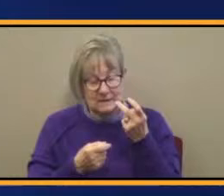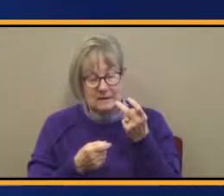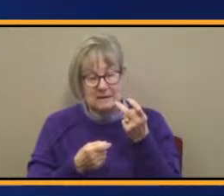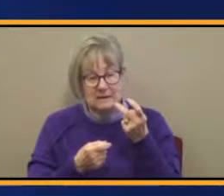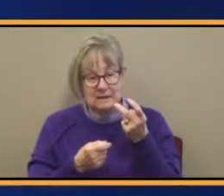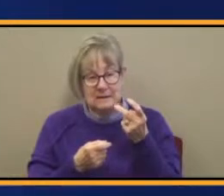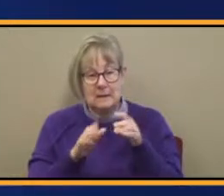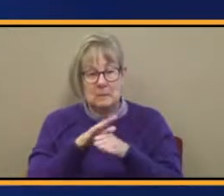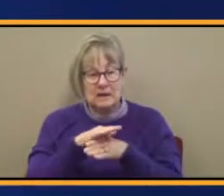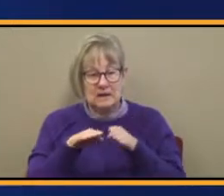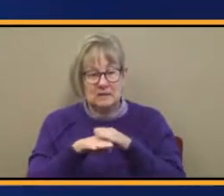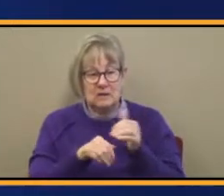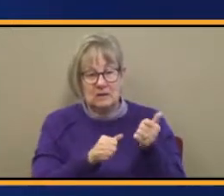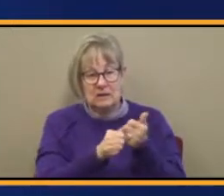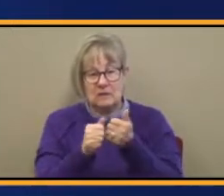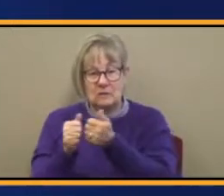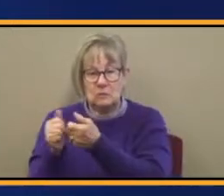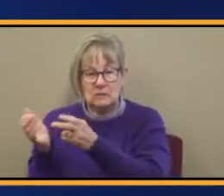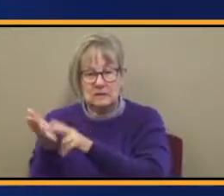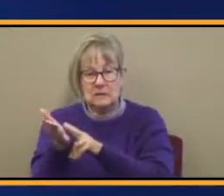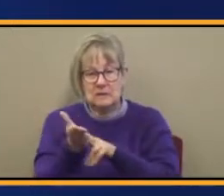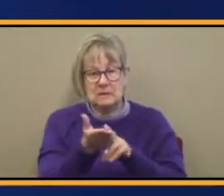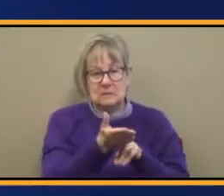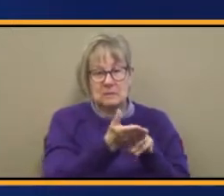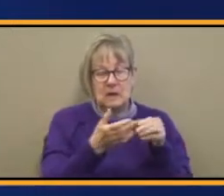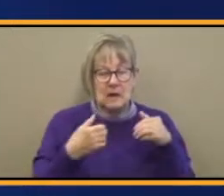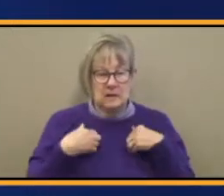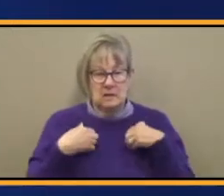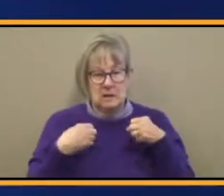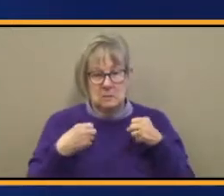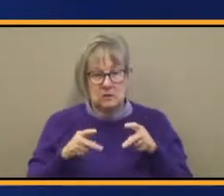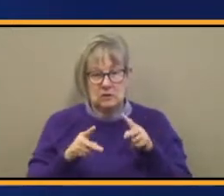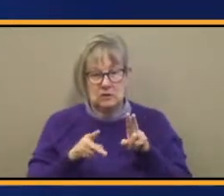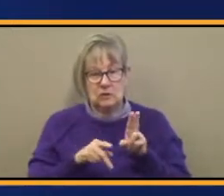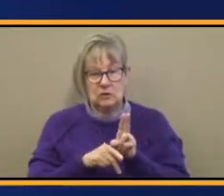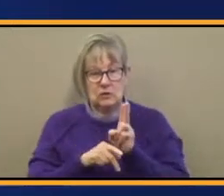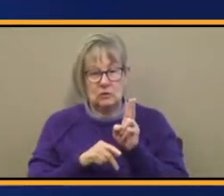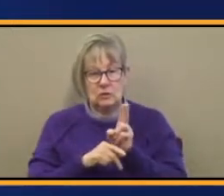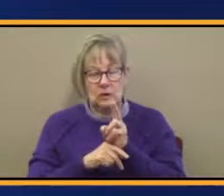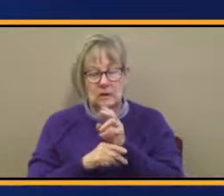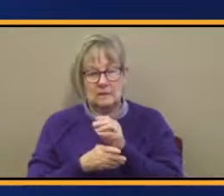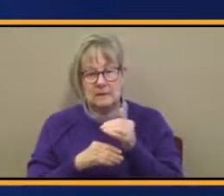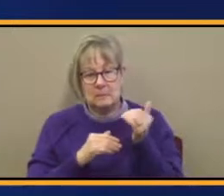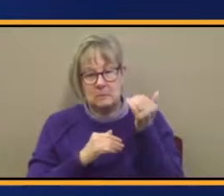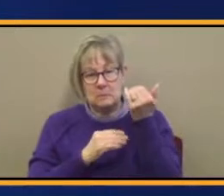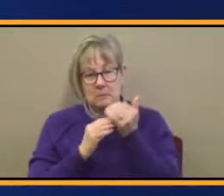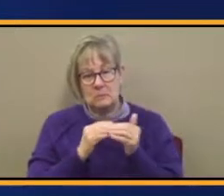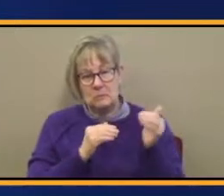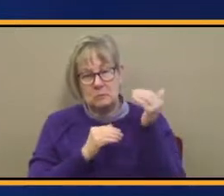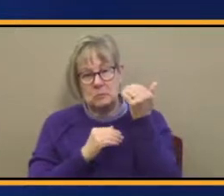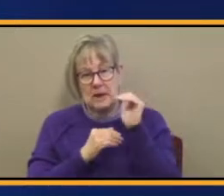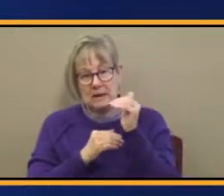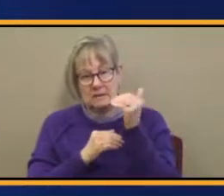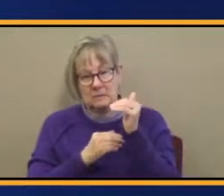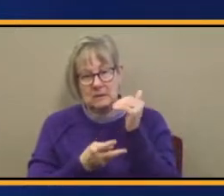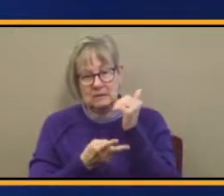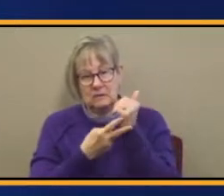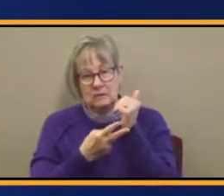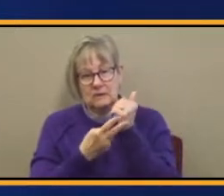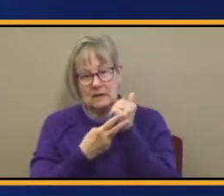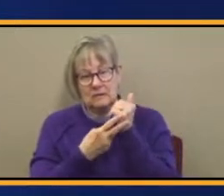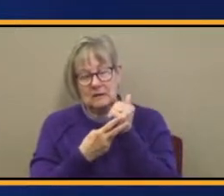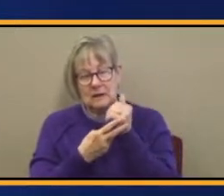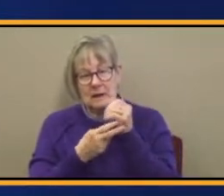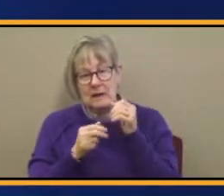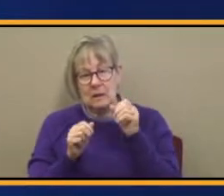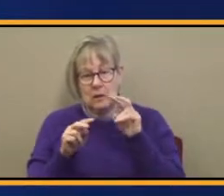on everyone that signed up and having the opportunity to utilize and maximize the savings and look